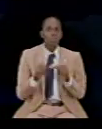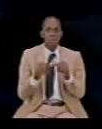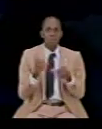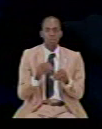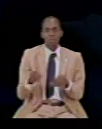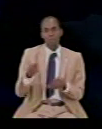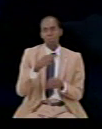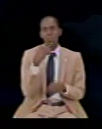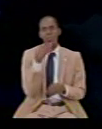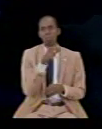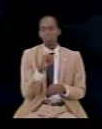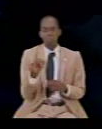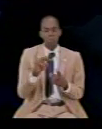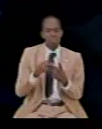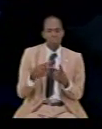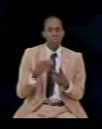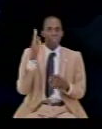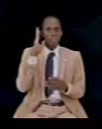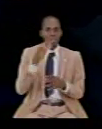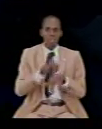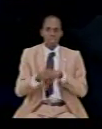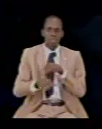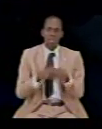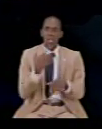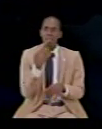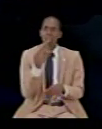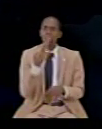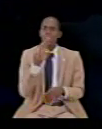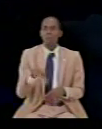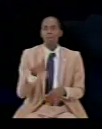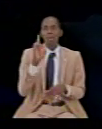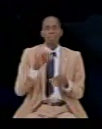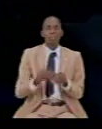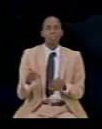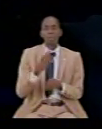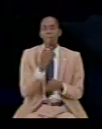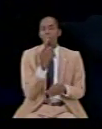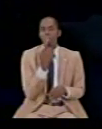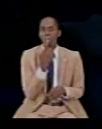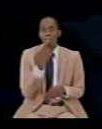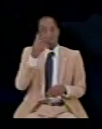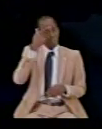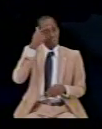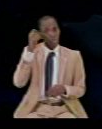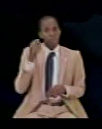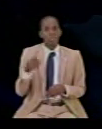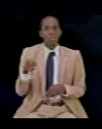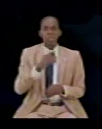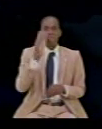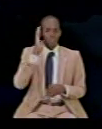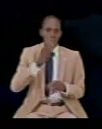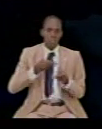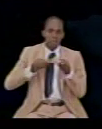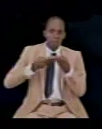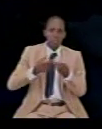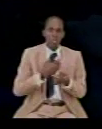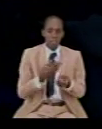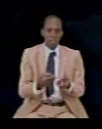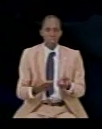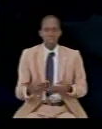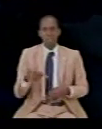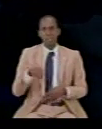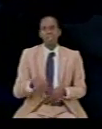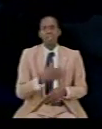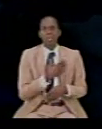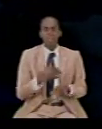lying. Neither shall a deceitful tongue be found in their mouth, because they shall feed and lie down, and